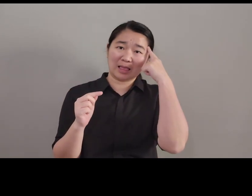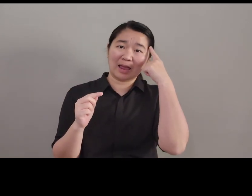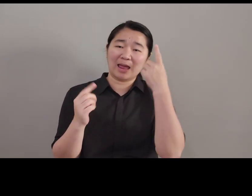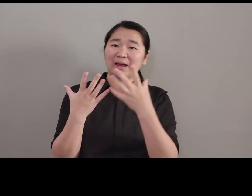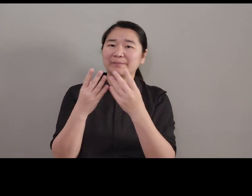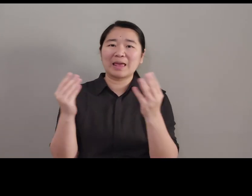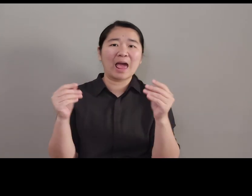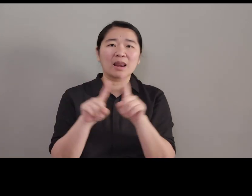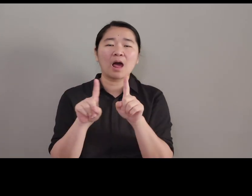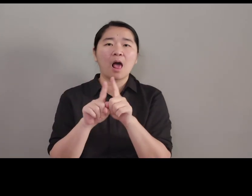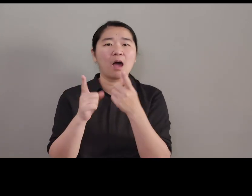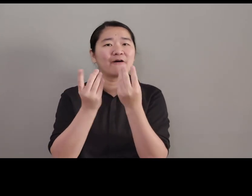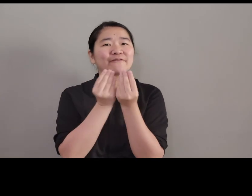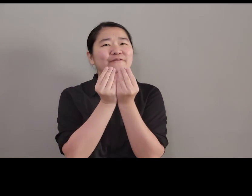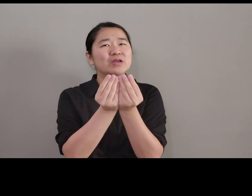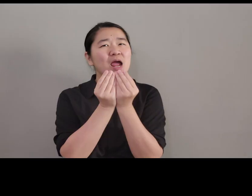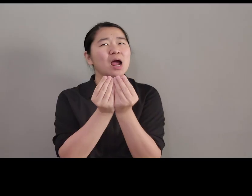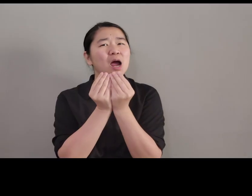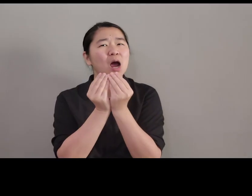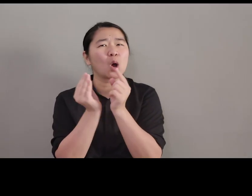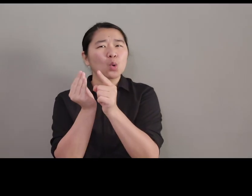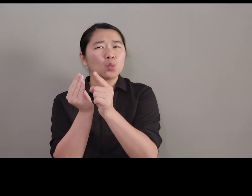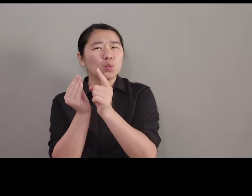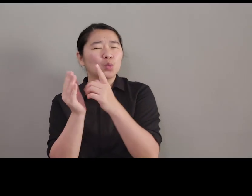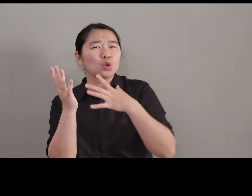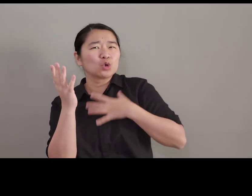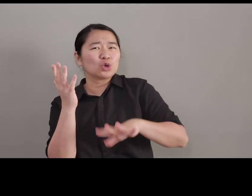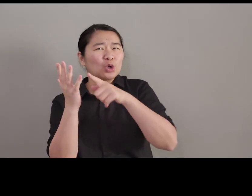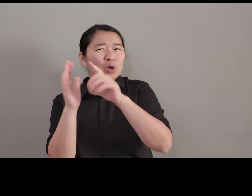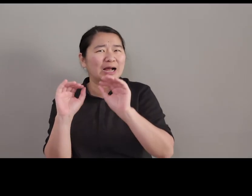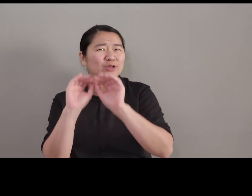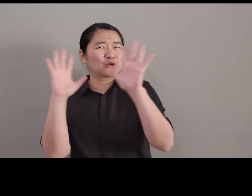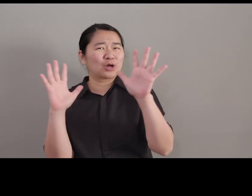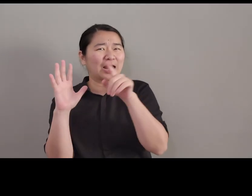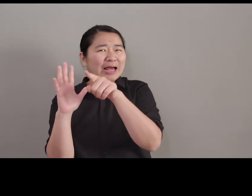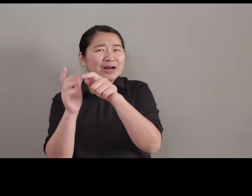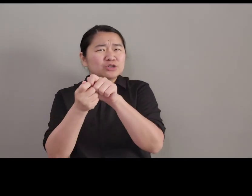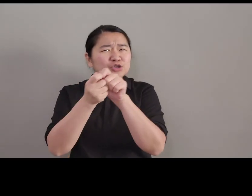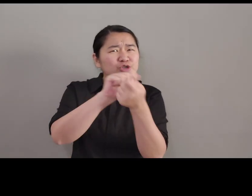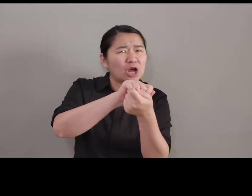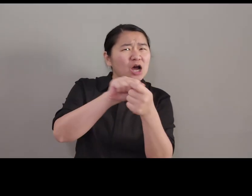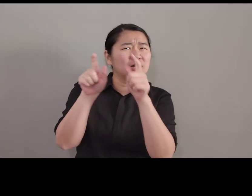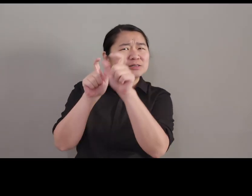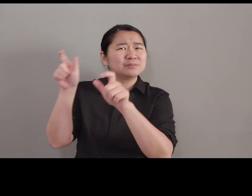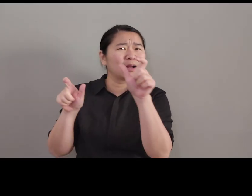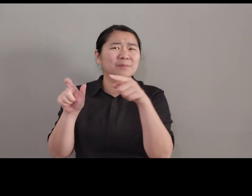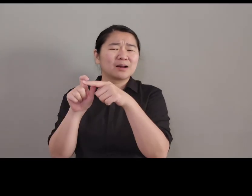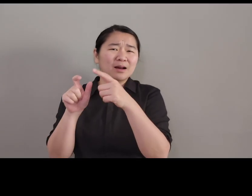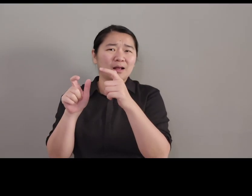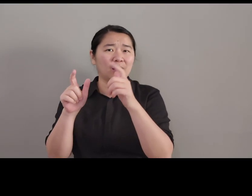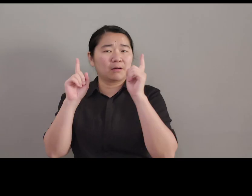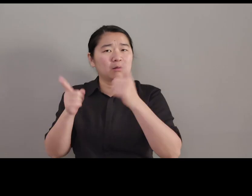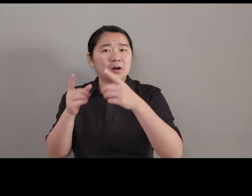very clear about what actually needs to change so that people can actually do the work. And that is something that within our field, I think we